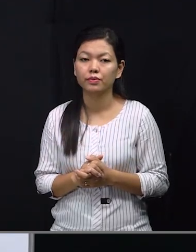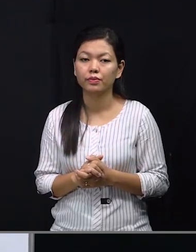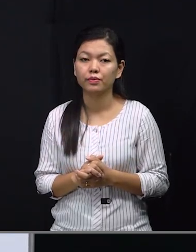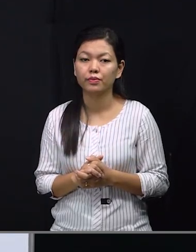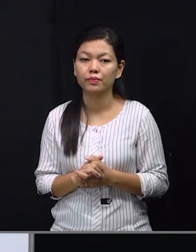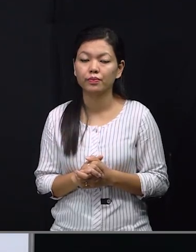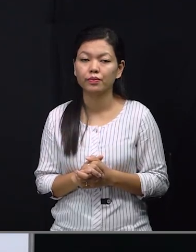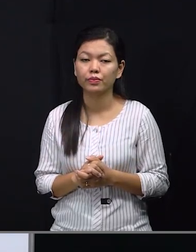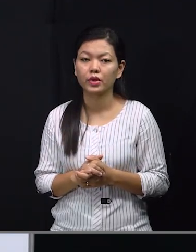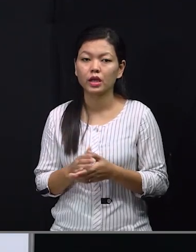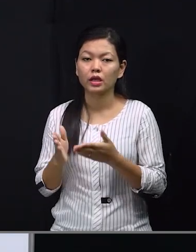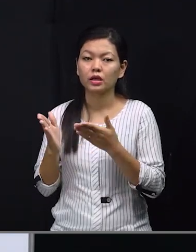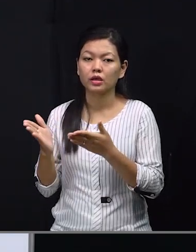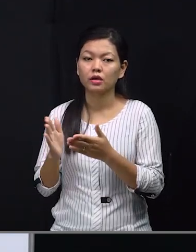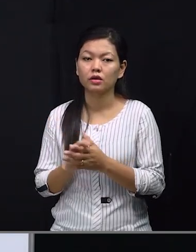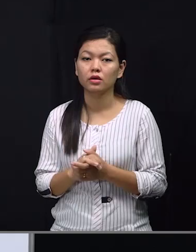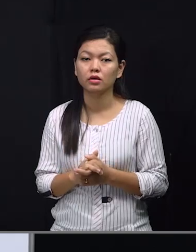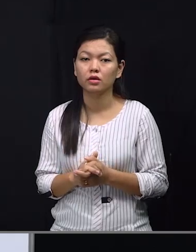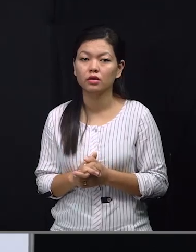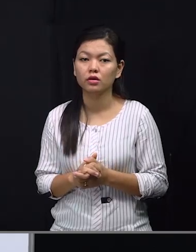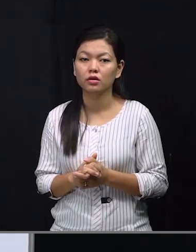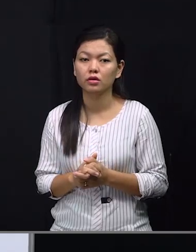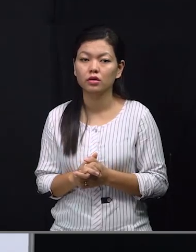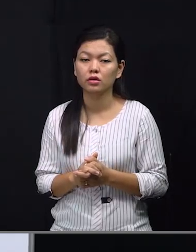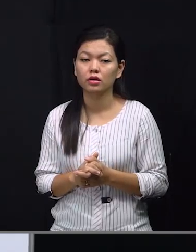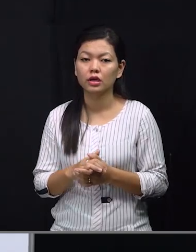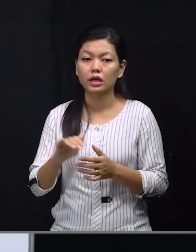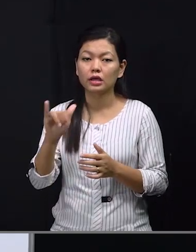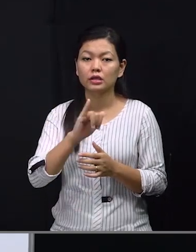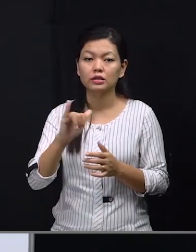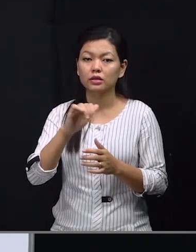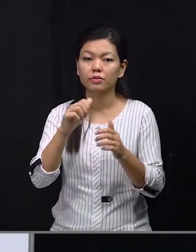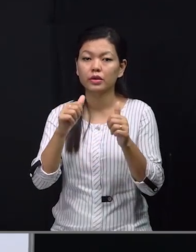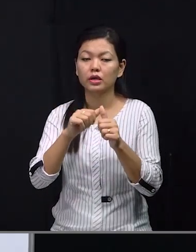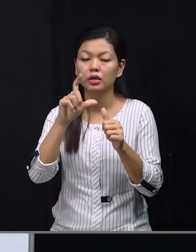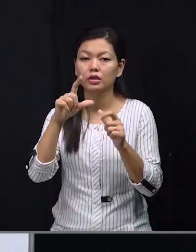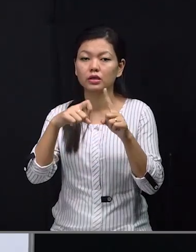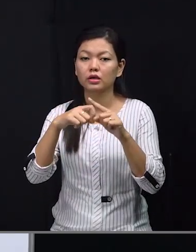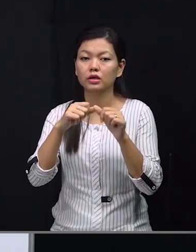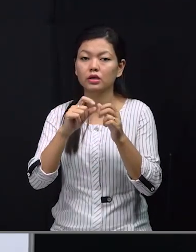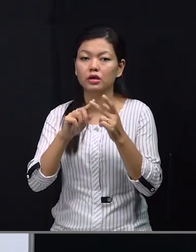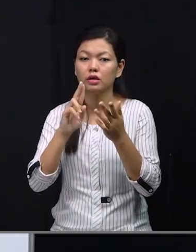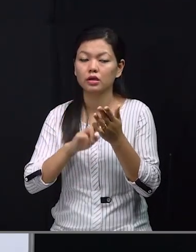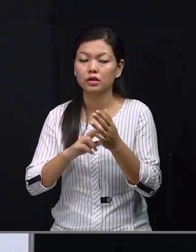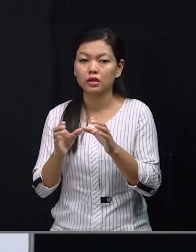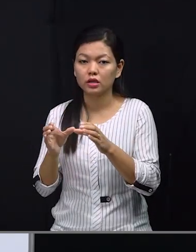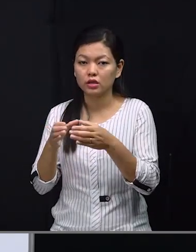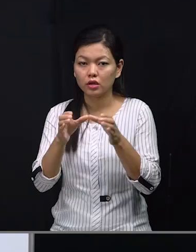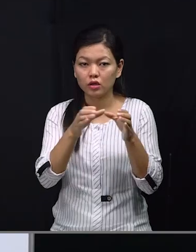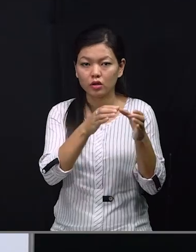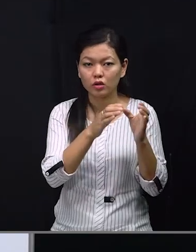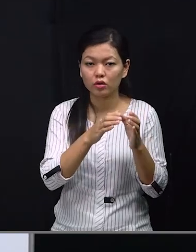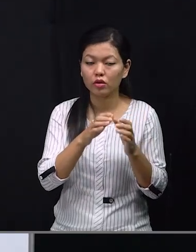Okay, in this one we have the same alkyl group, not the same halogen atom, the same alkyl group but